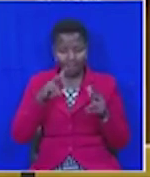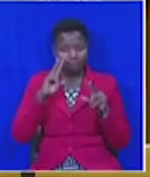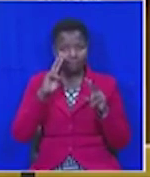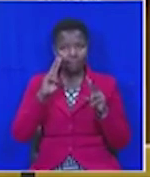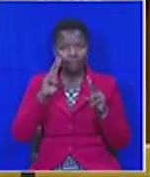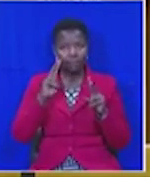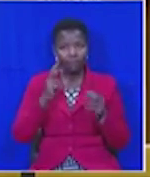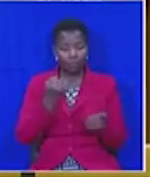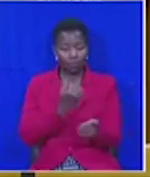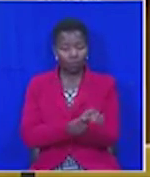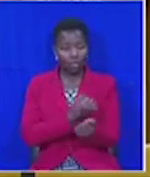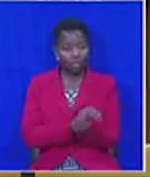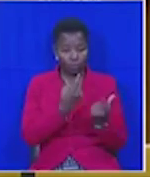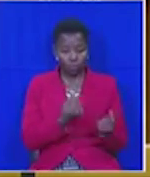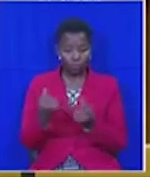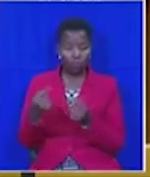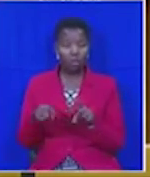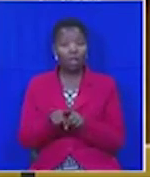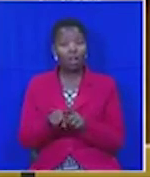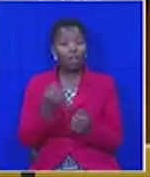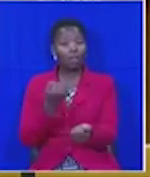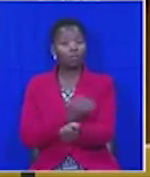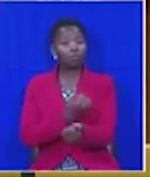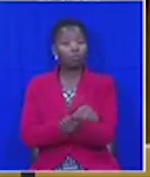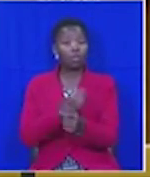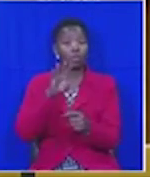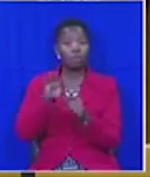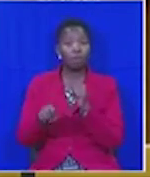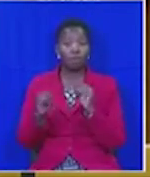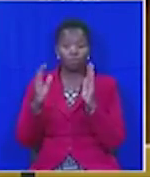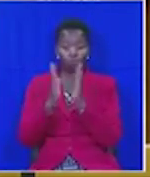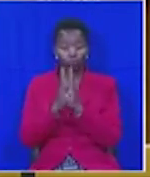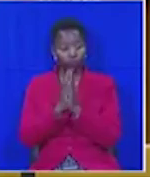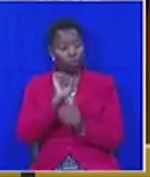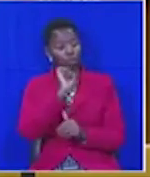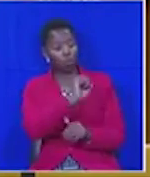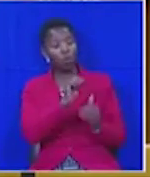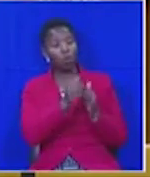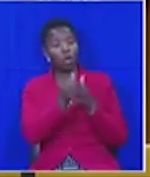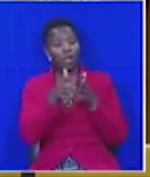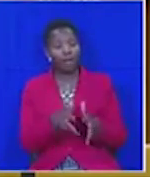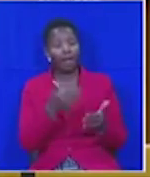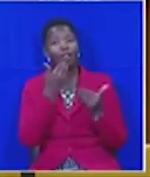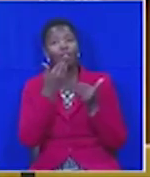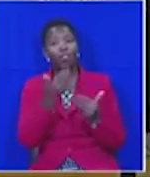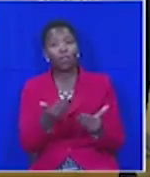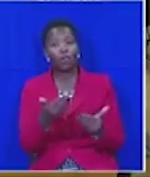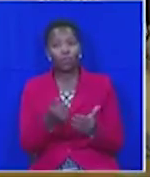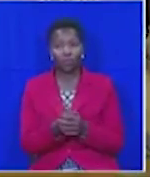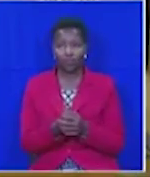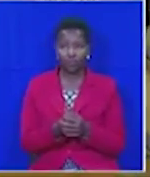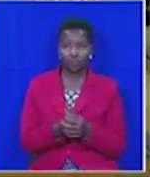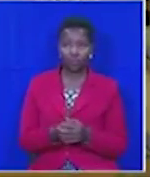drugs. Thank you very much. Like the drugs that were found in the church of your leader. Thank you very much, Honorable Member.